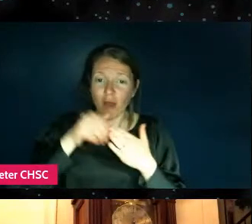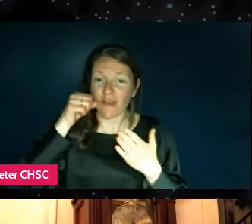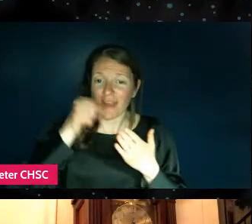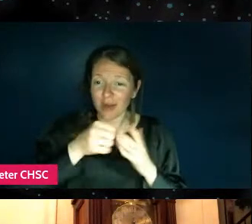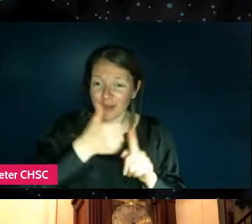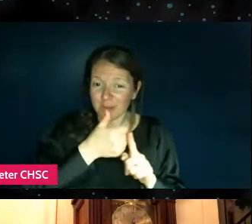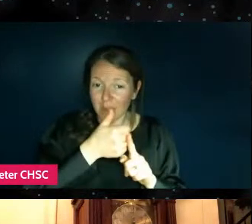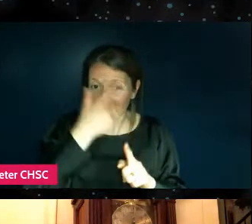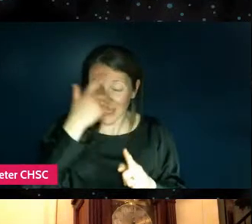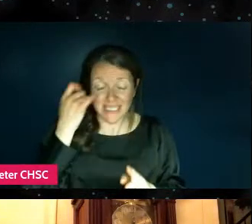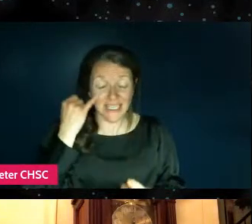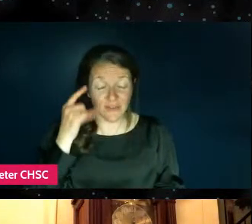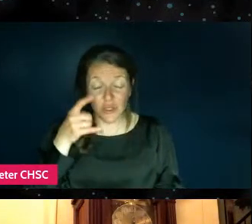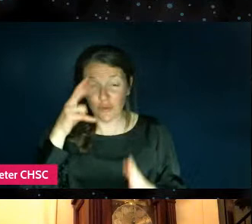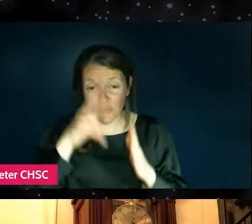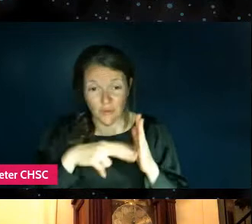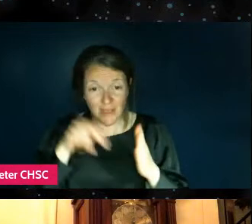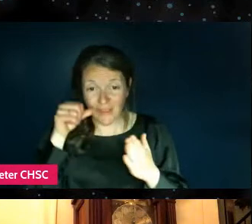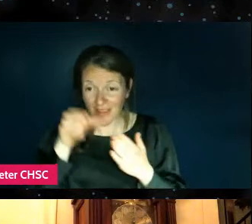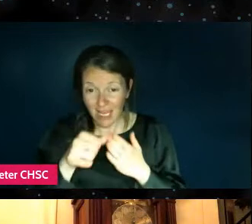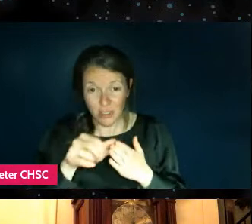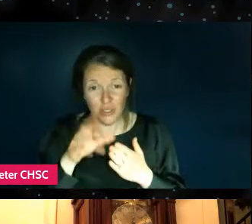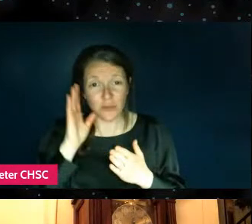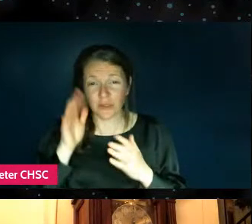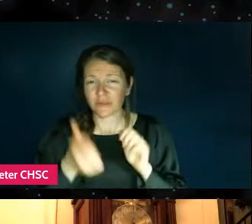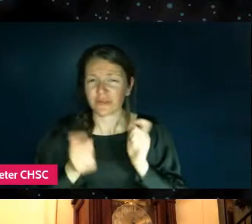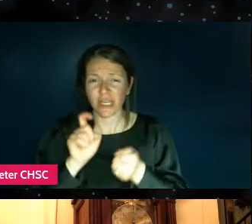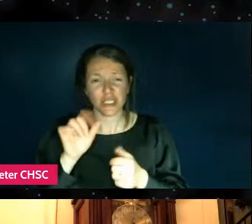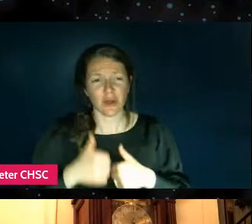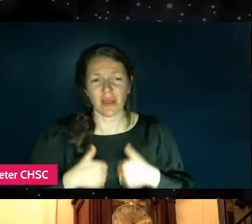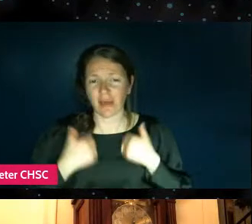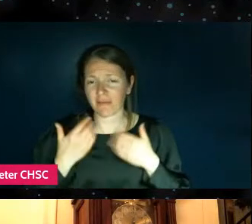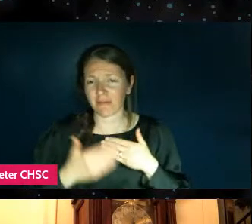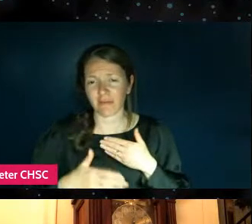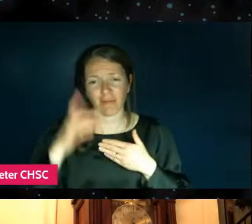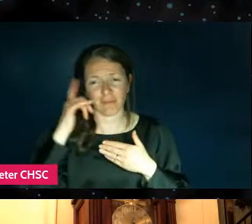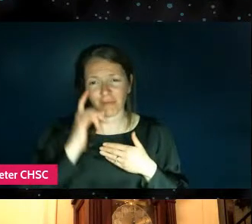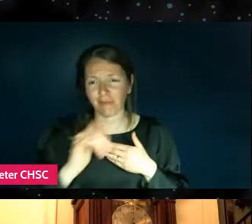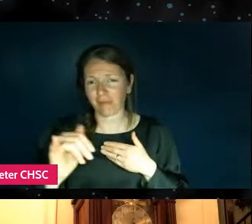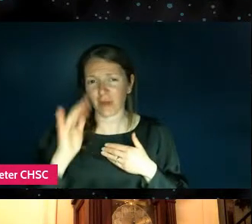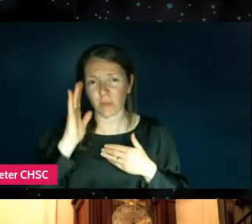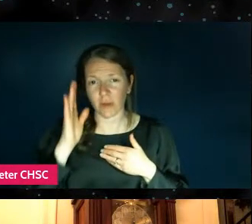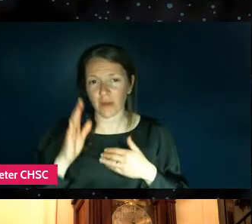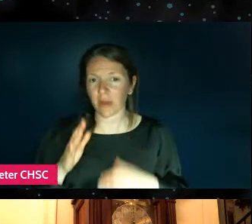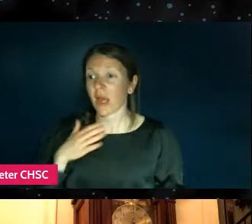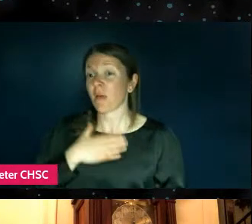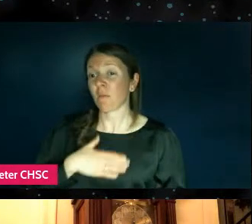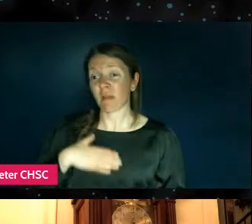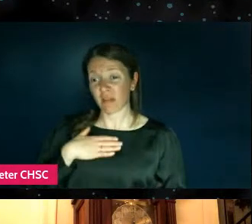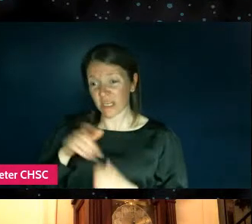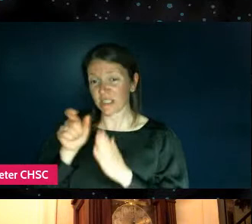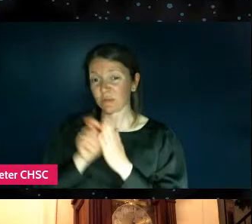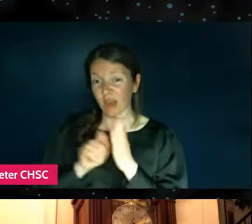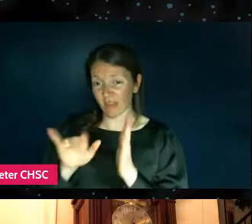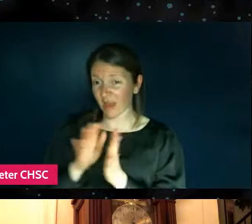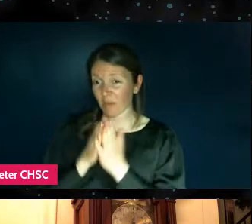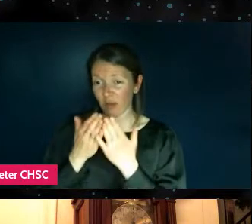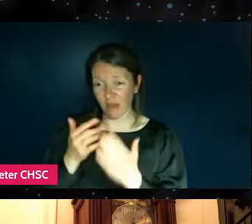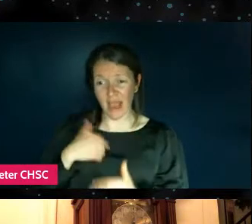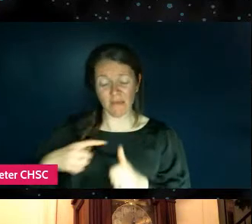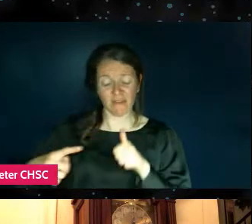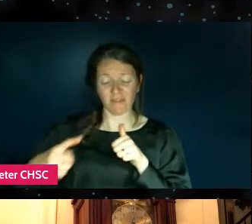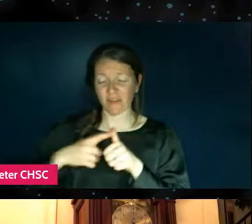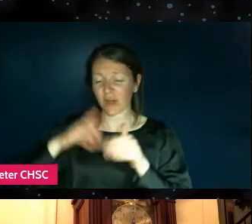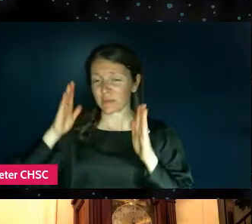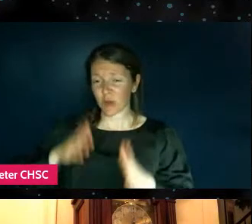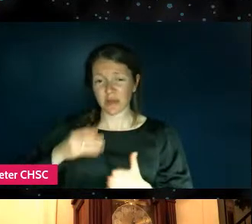and because if you read these letters, it will change your life. It really, really will. Please make that book a reality. I will be first in line